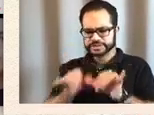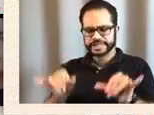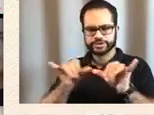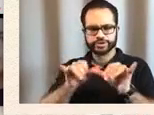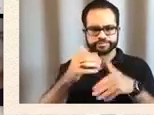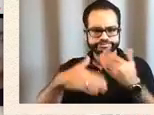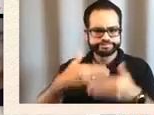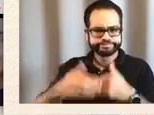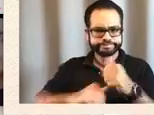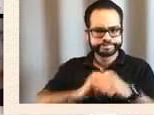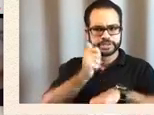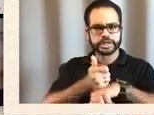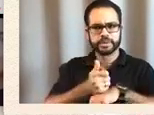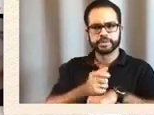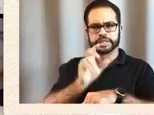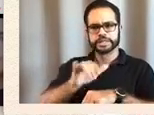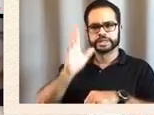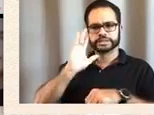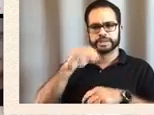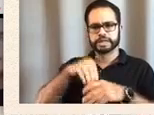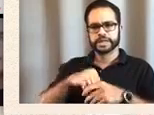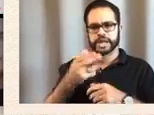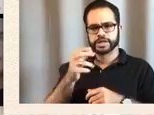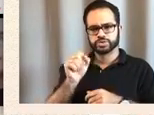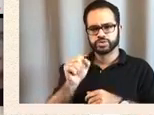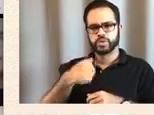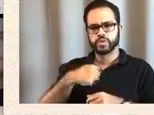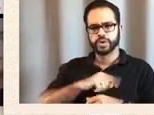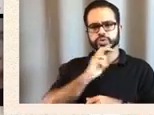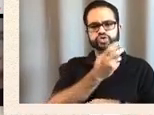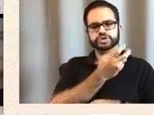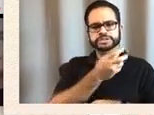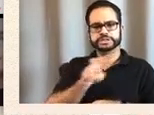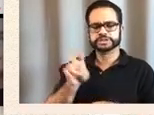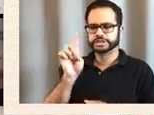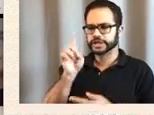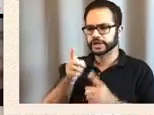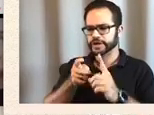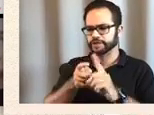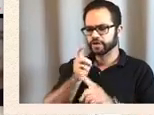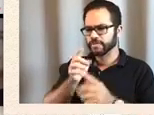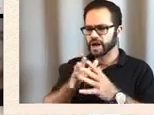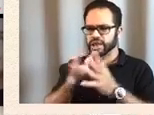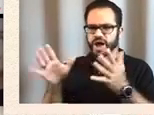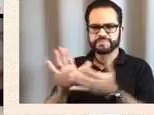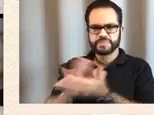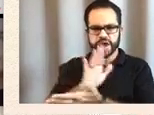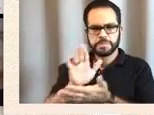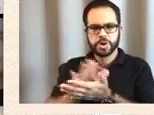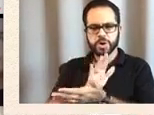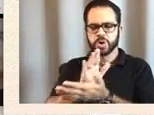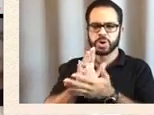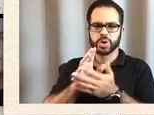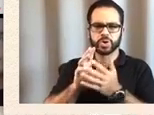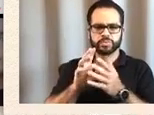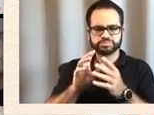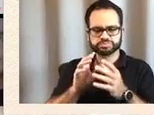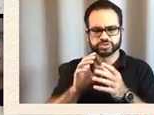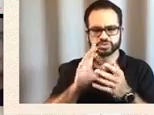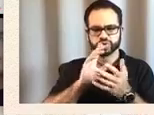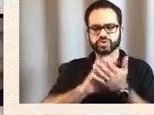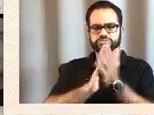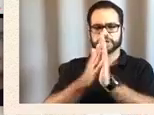was in high school, we were transitioning from a lot of paper assignments, worksheets, and things to Chromebooks,